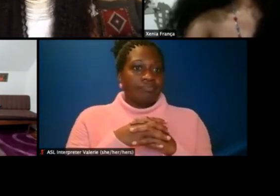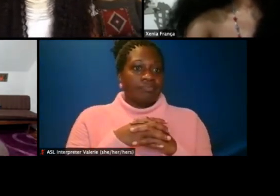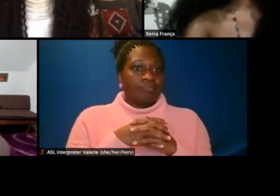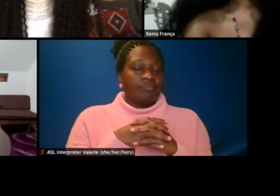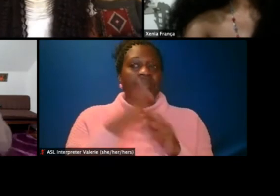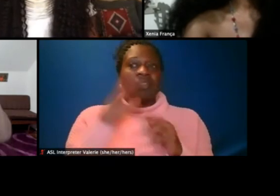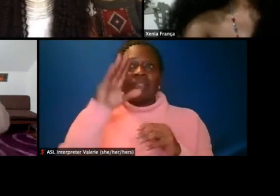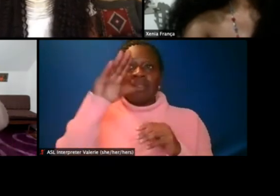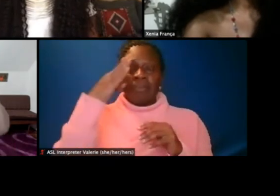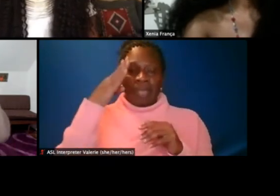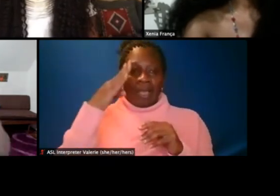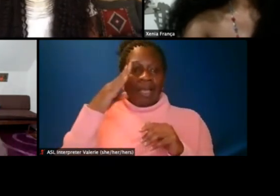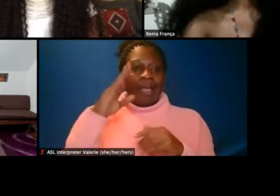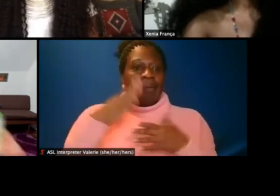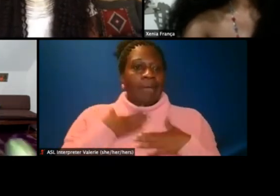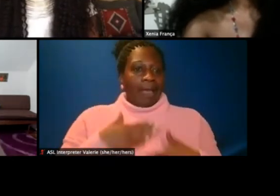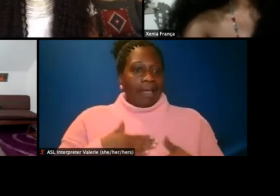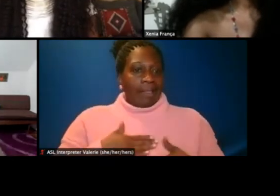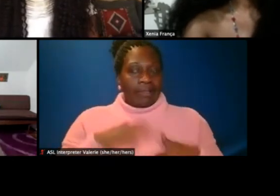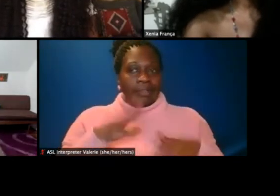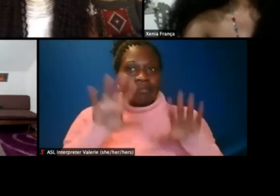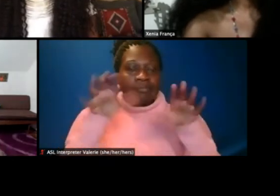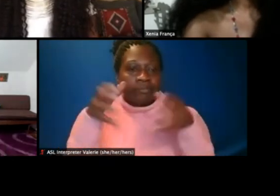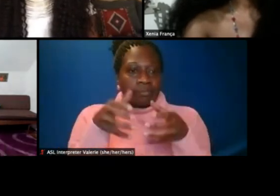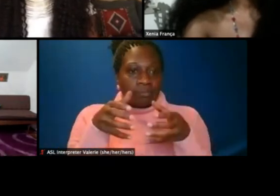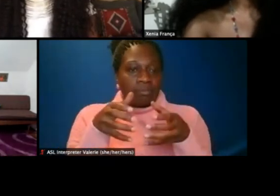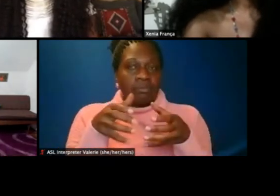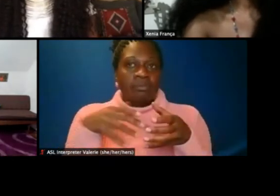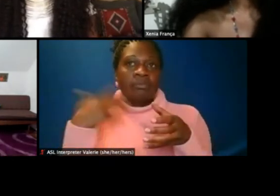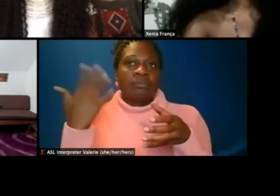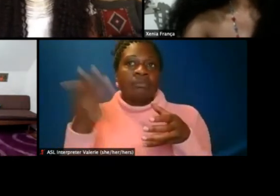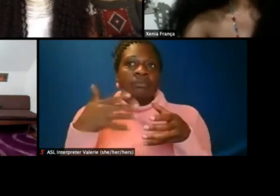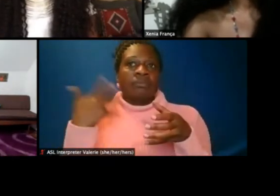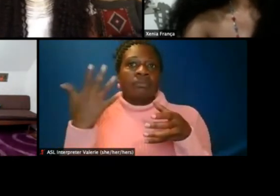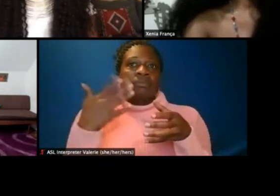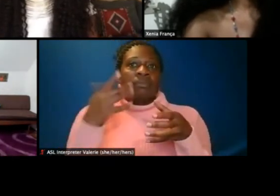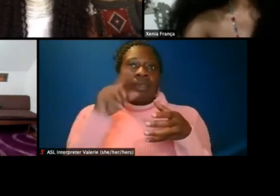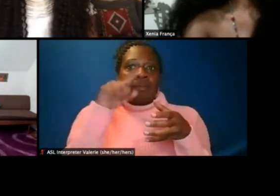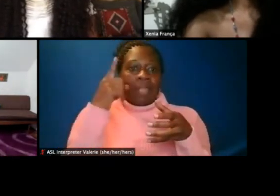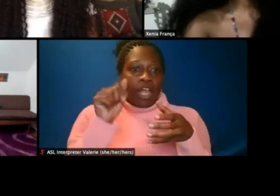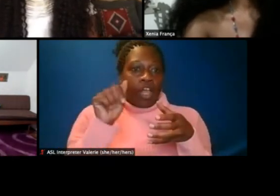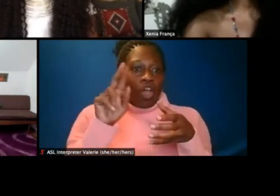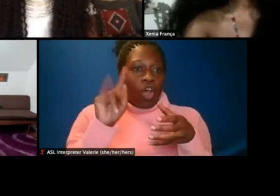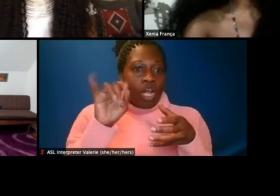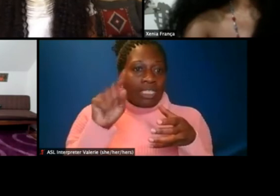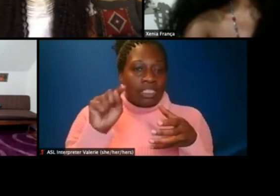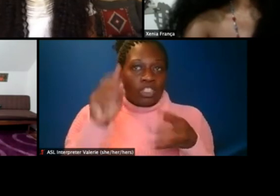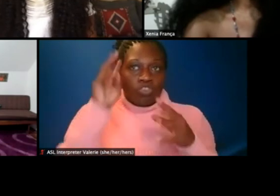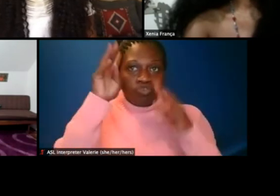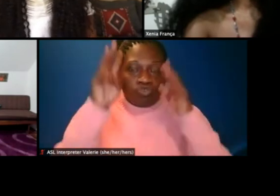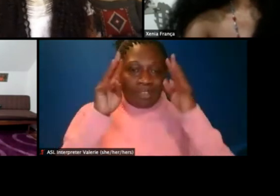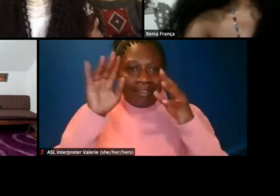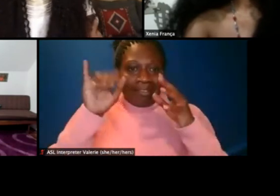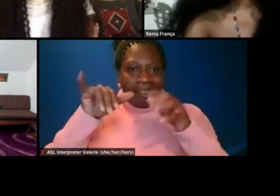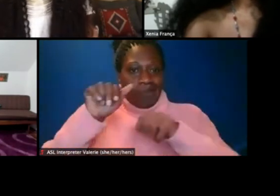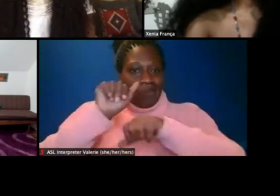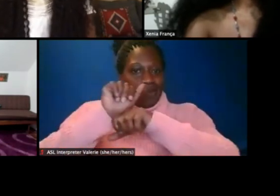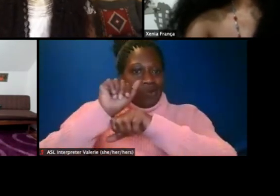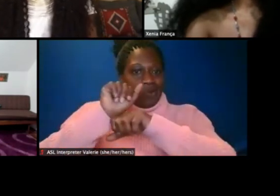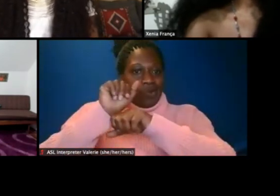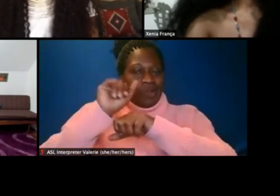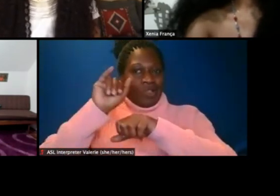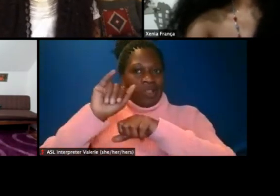the Black body and the Black artists just creating the work is